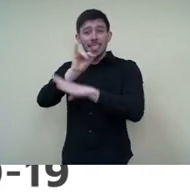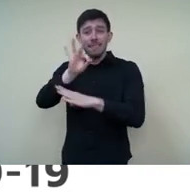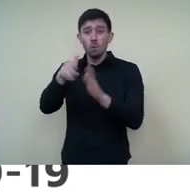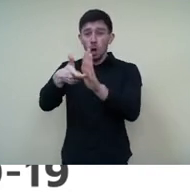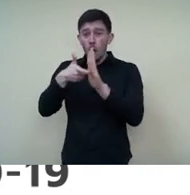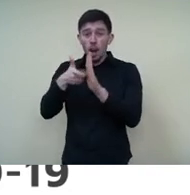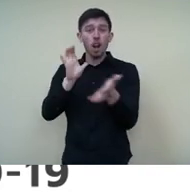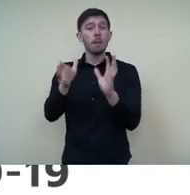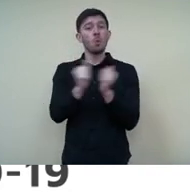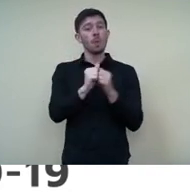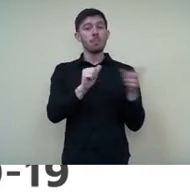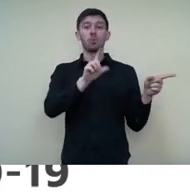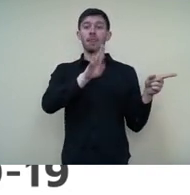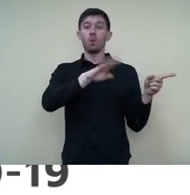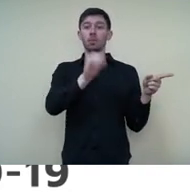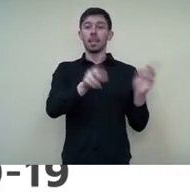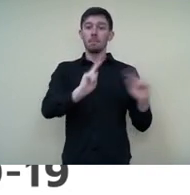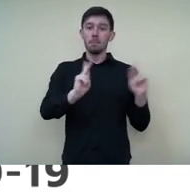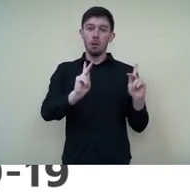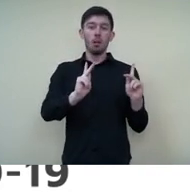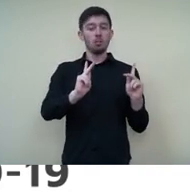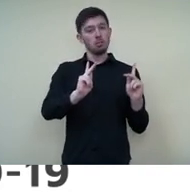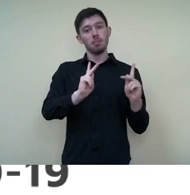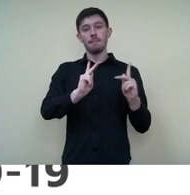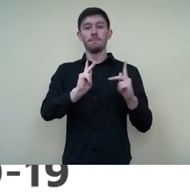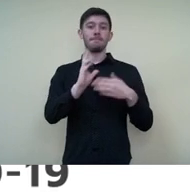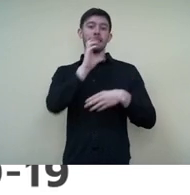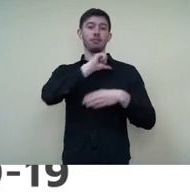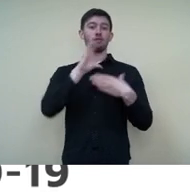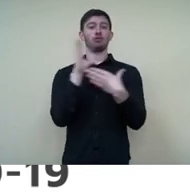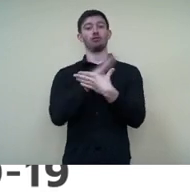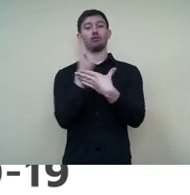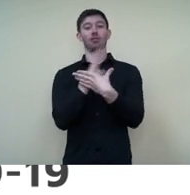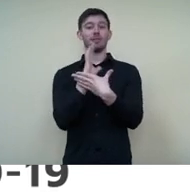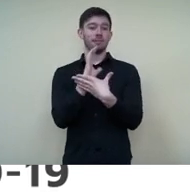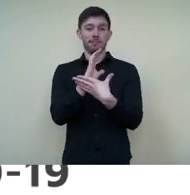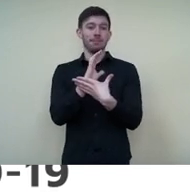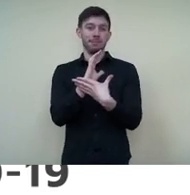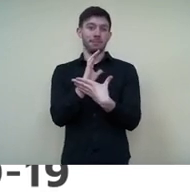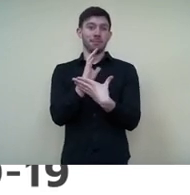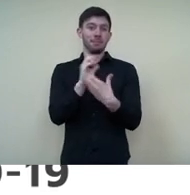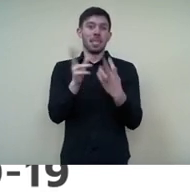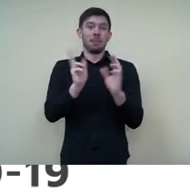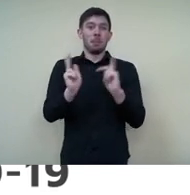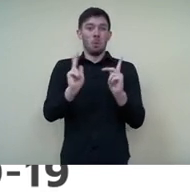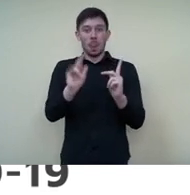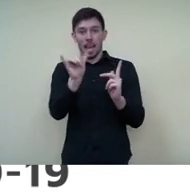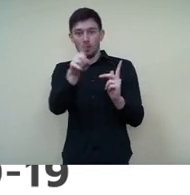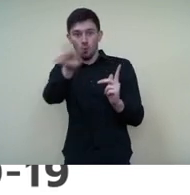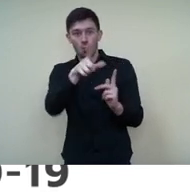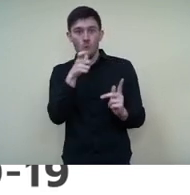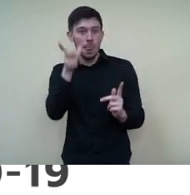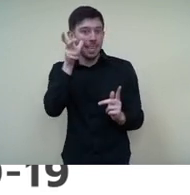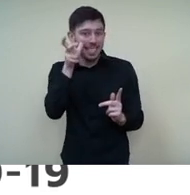not get it, versus say 24% of people within the age bracket of a good number of people on this call. It also has it by